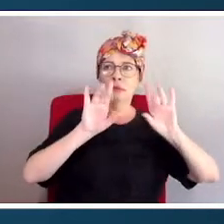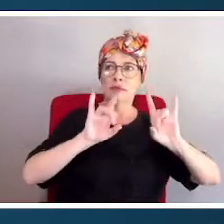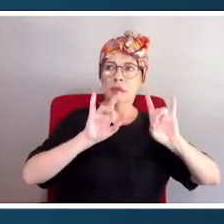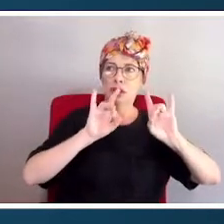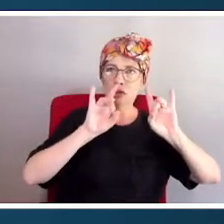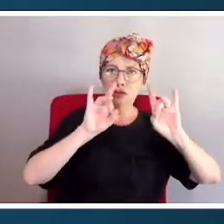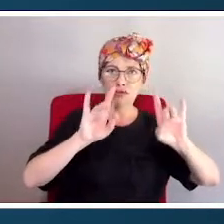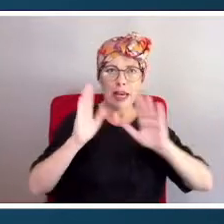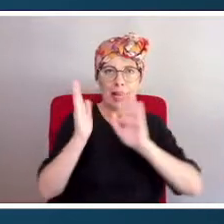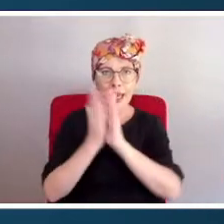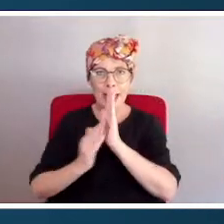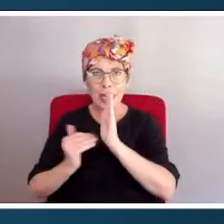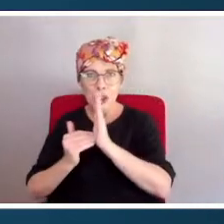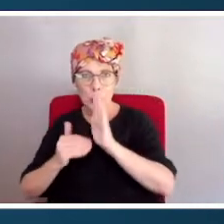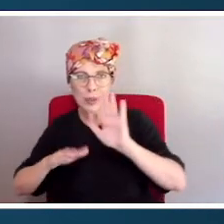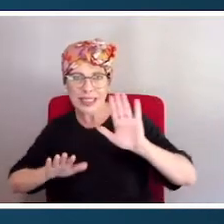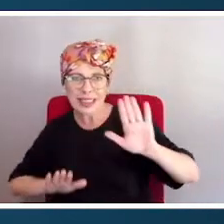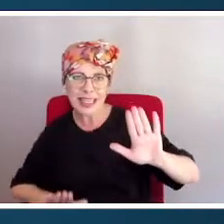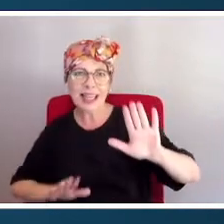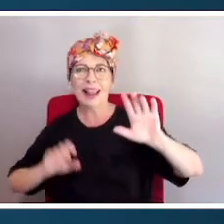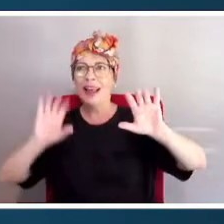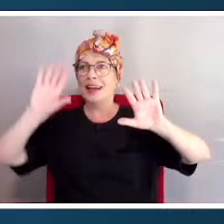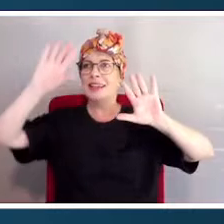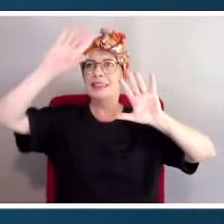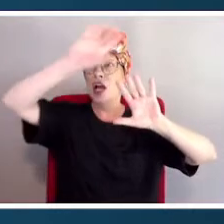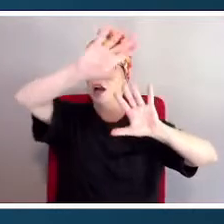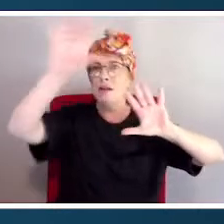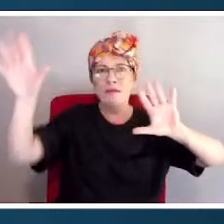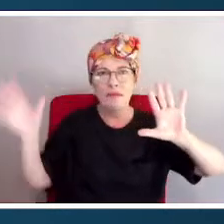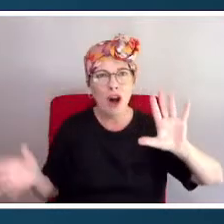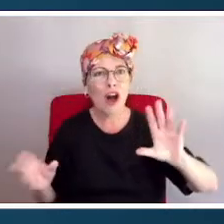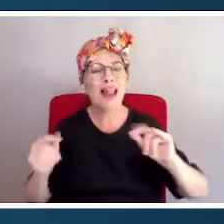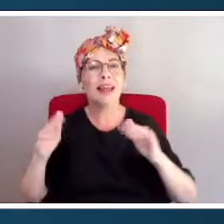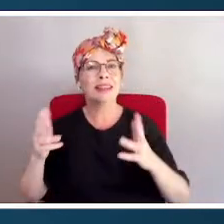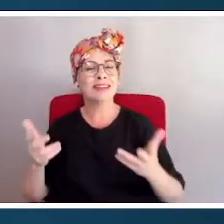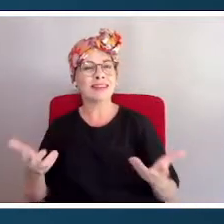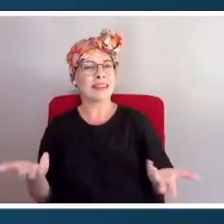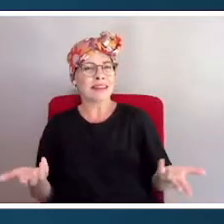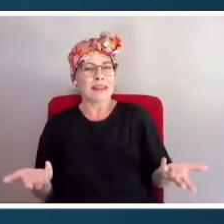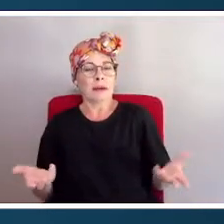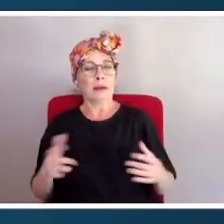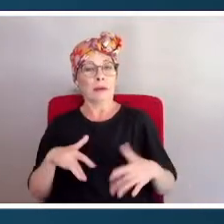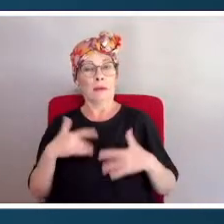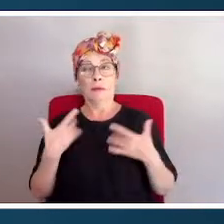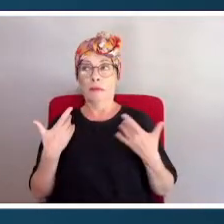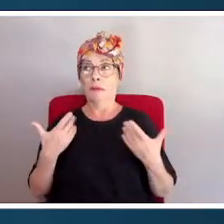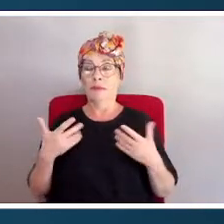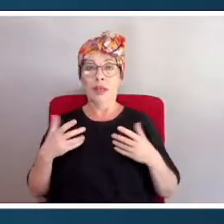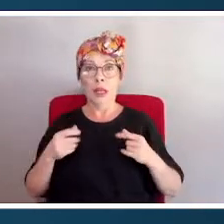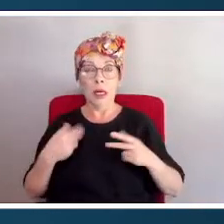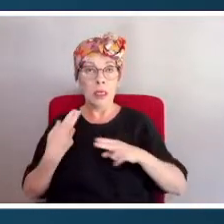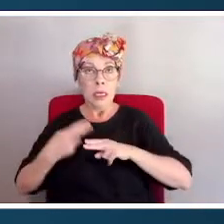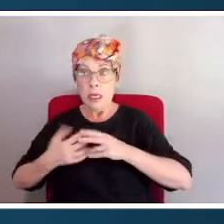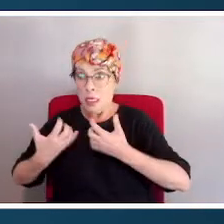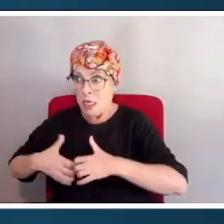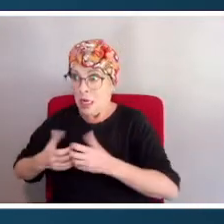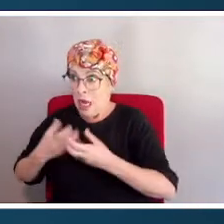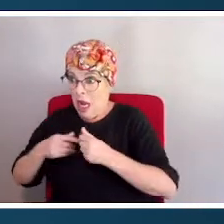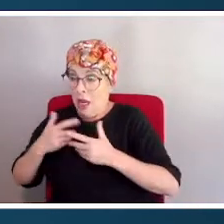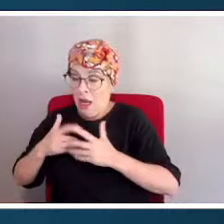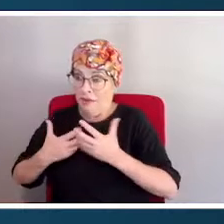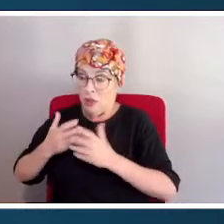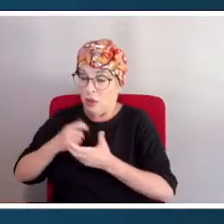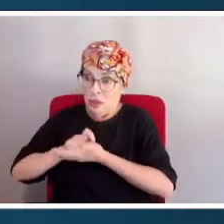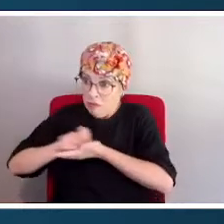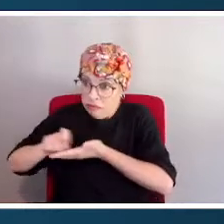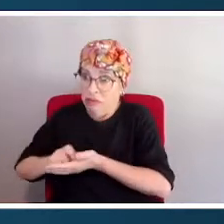will not perhaps be or the desperation of the people to move out in any particular way through any